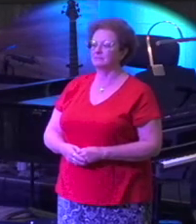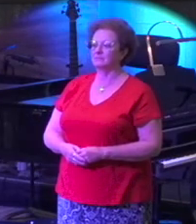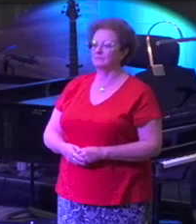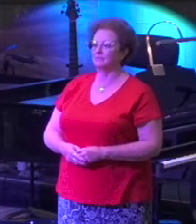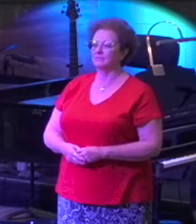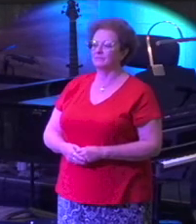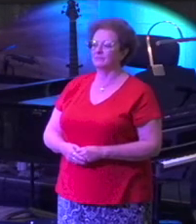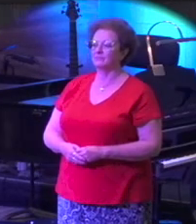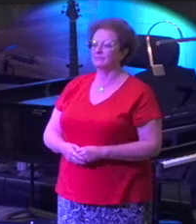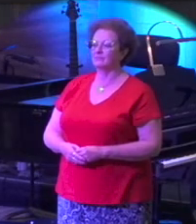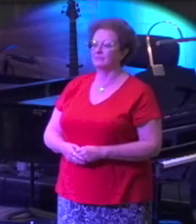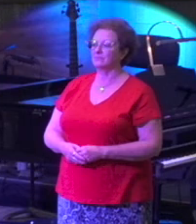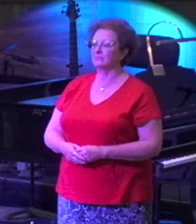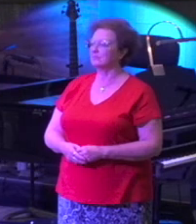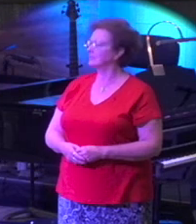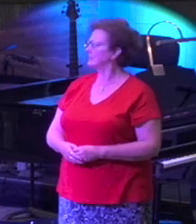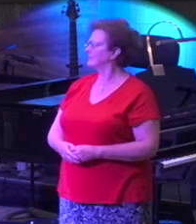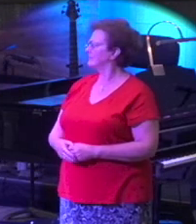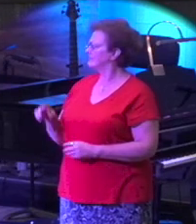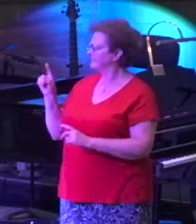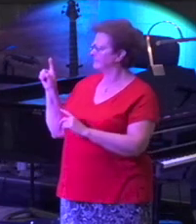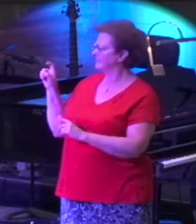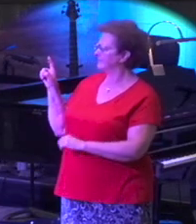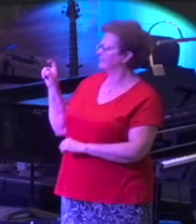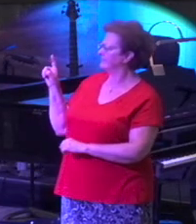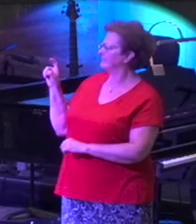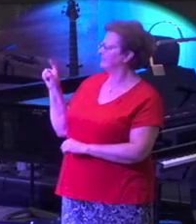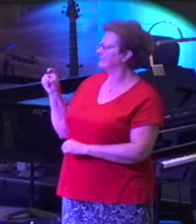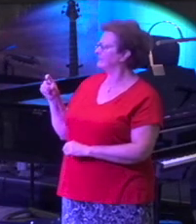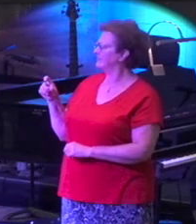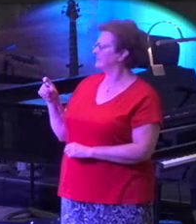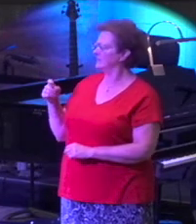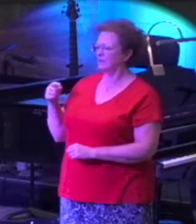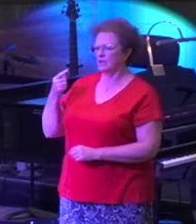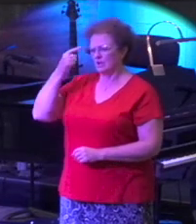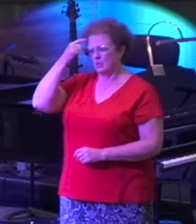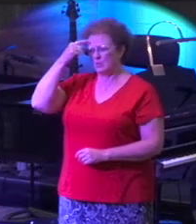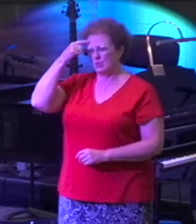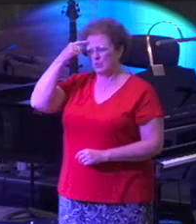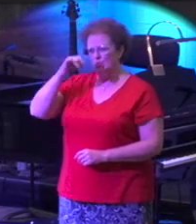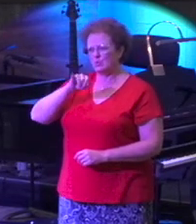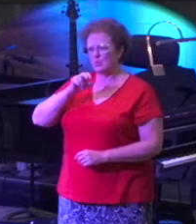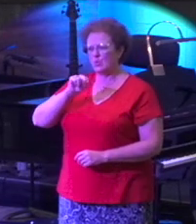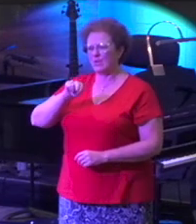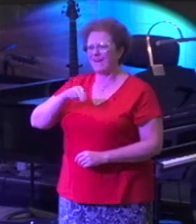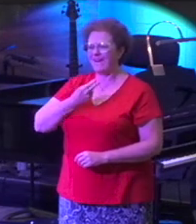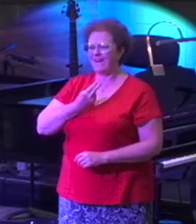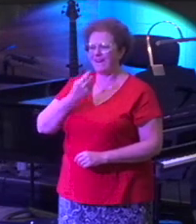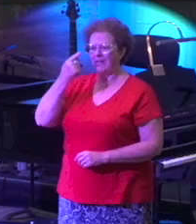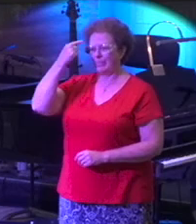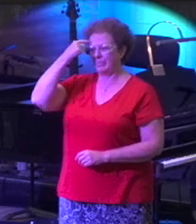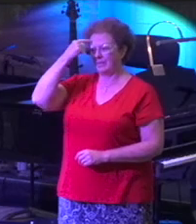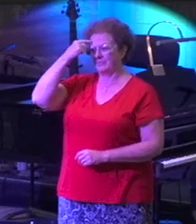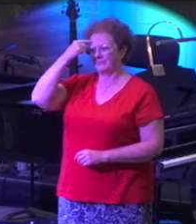that? Now, Christopher, I wonder, what was going through Jonah's head? Well, that's next